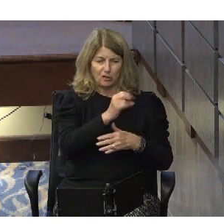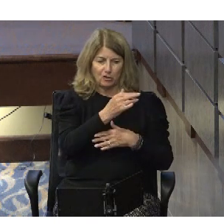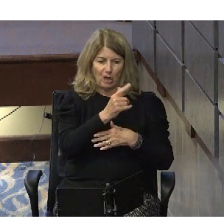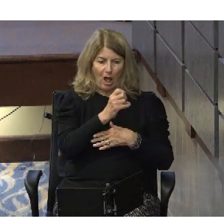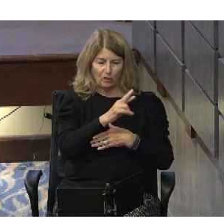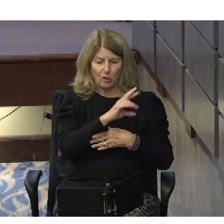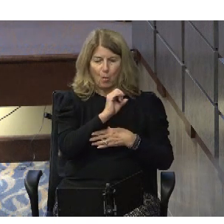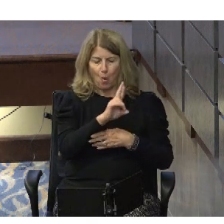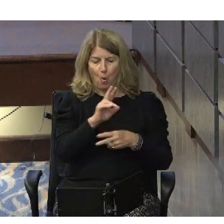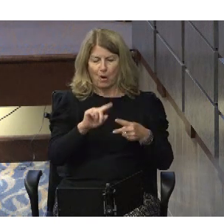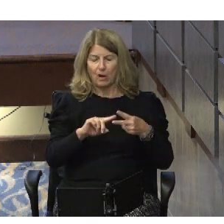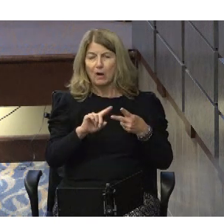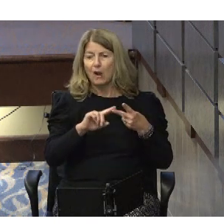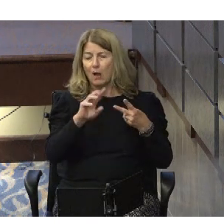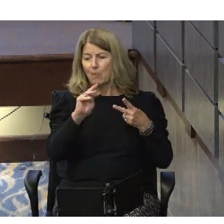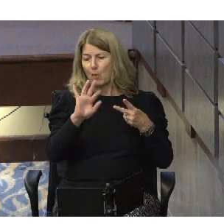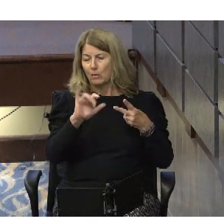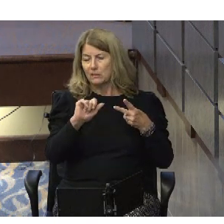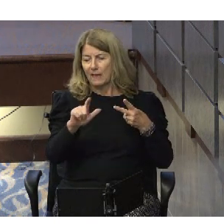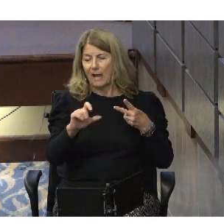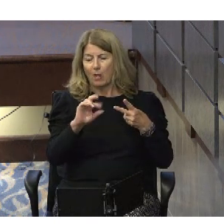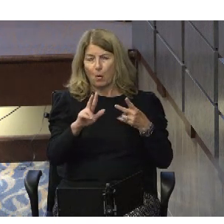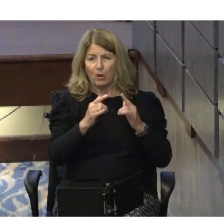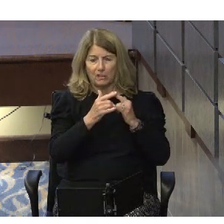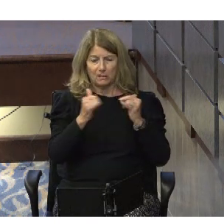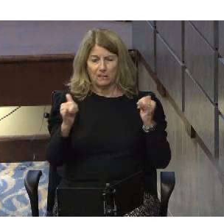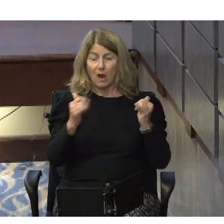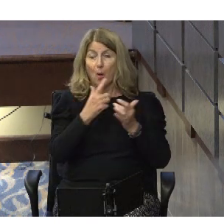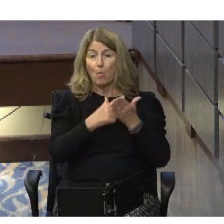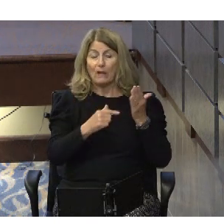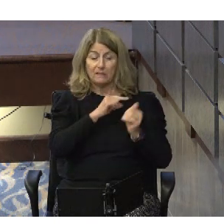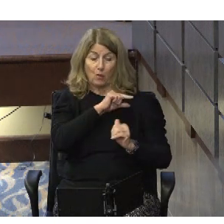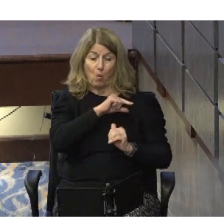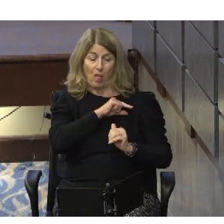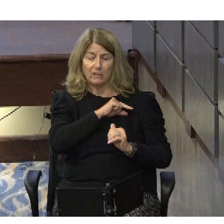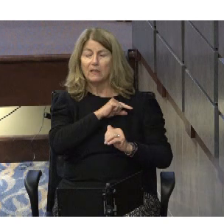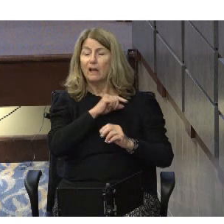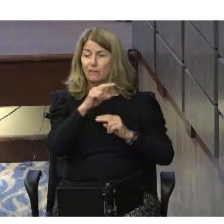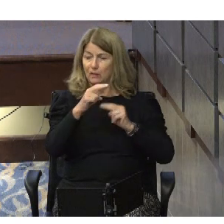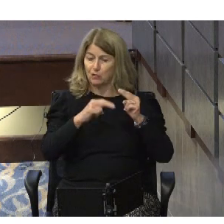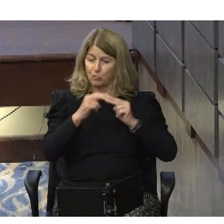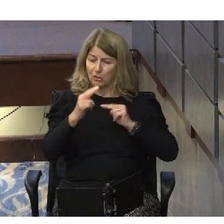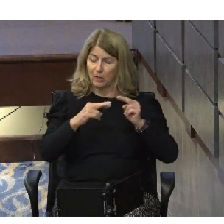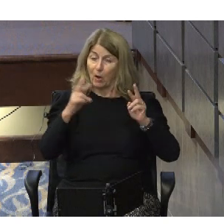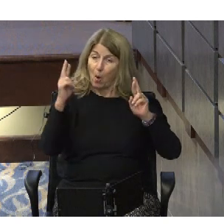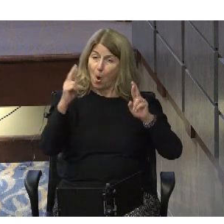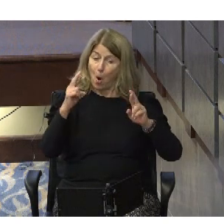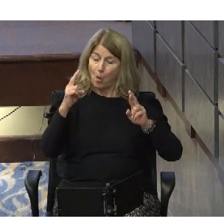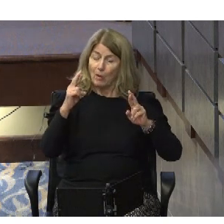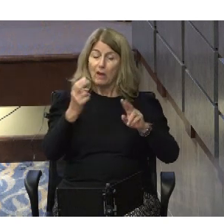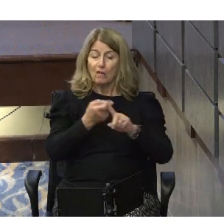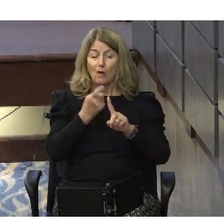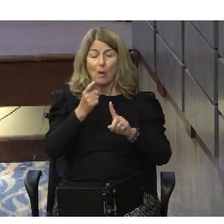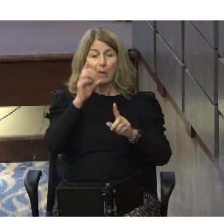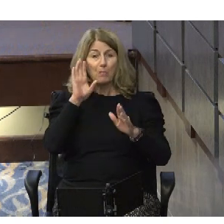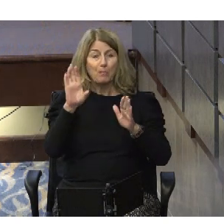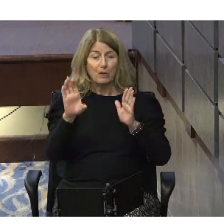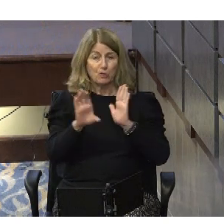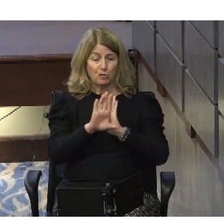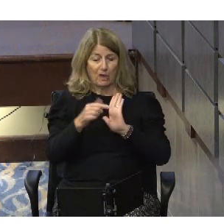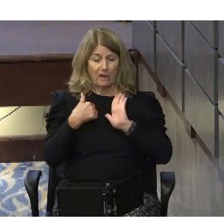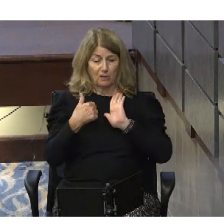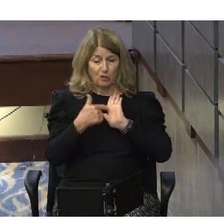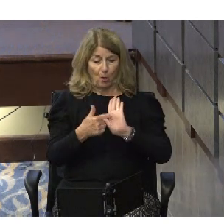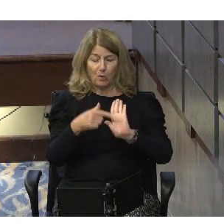tents. Next question, what will be the quality of construction? I think hopefully from the pictures that I've showed, you'll see that it's only